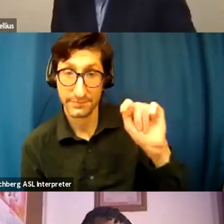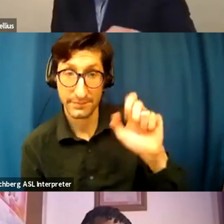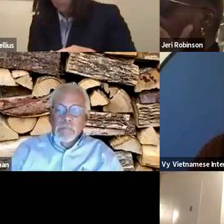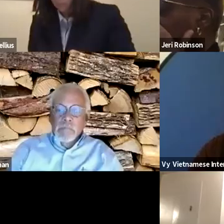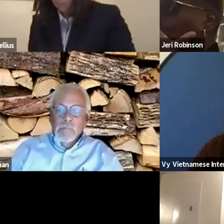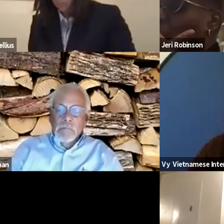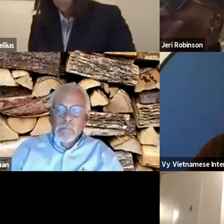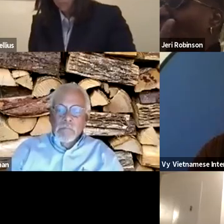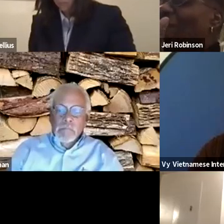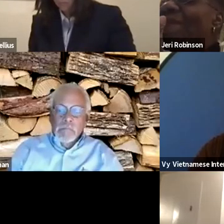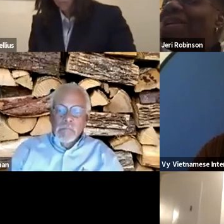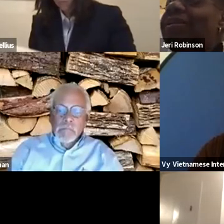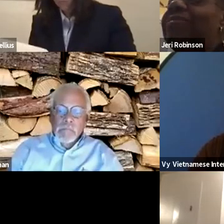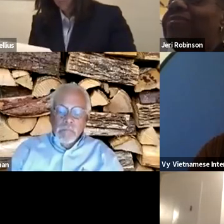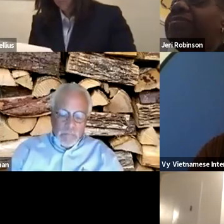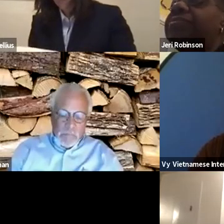Thank you, Anna.